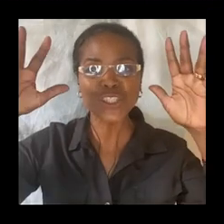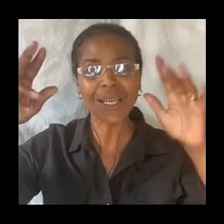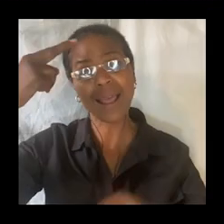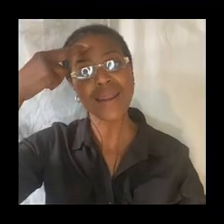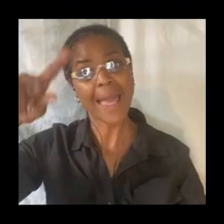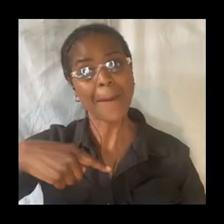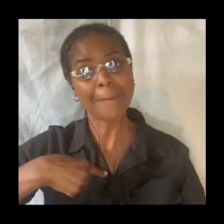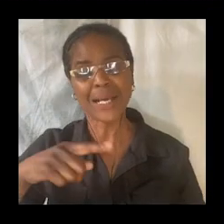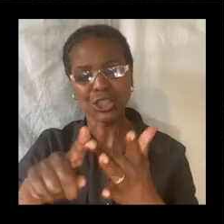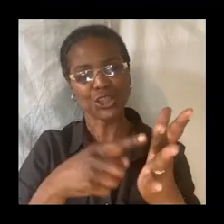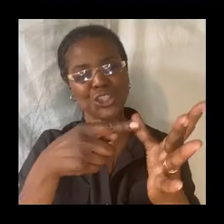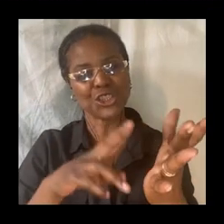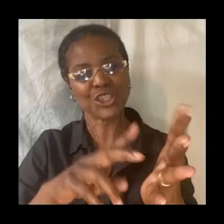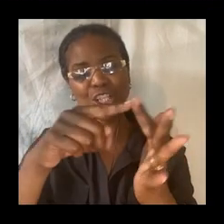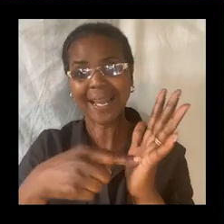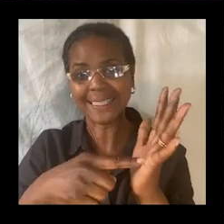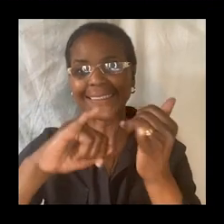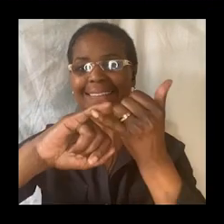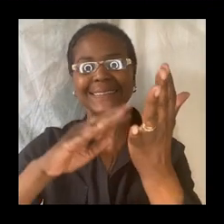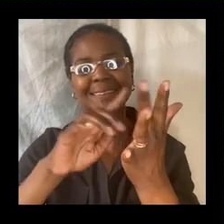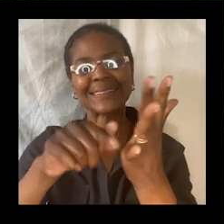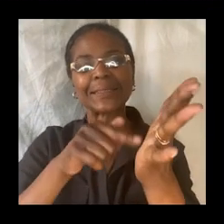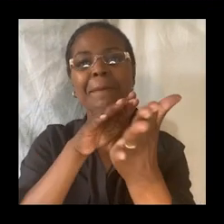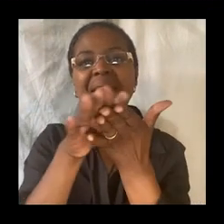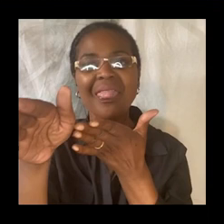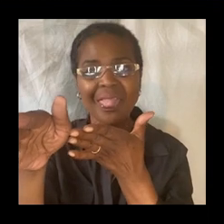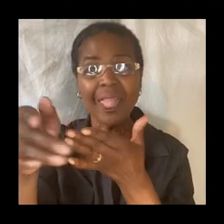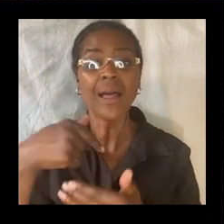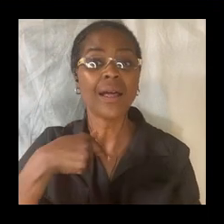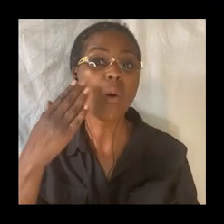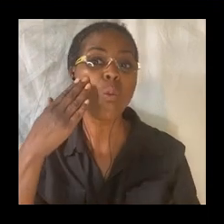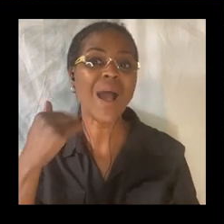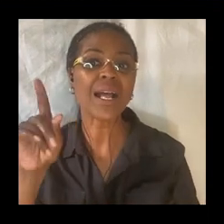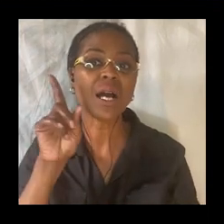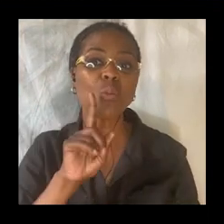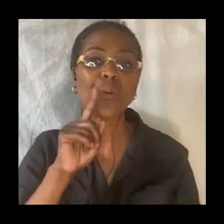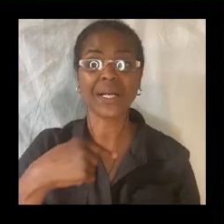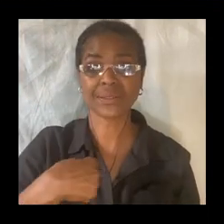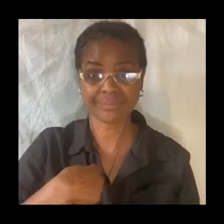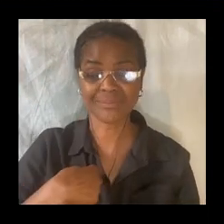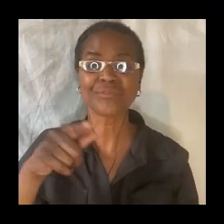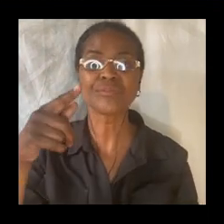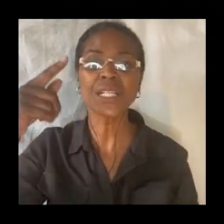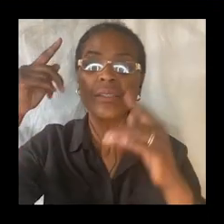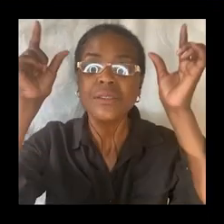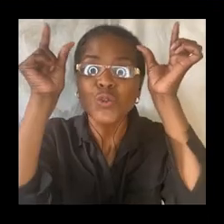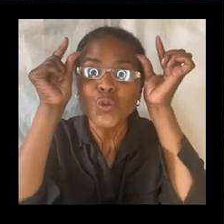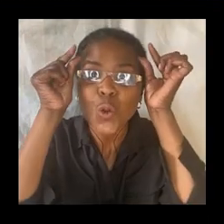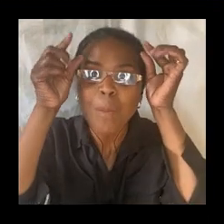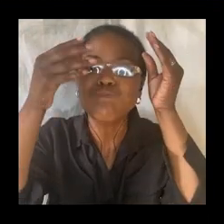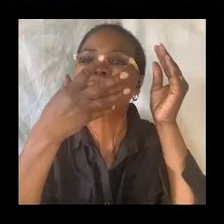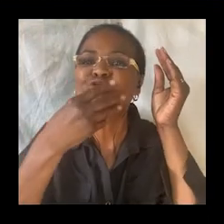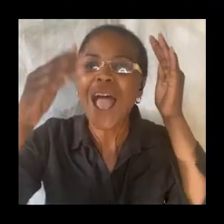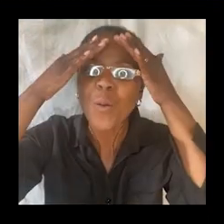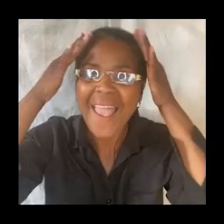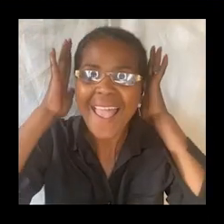Magic. My name is Janet Smyth, and I am a white woman. I've got short brown hair.